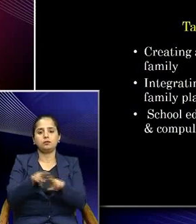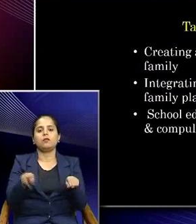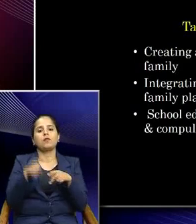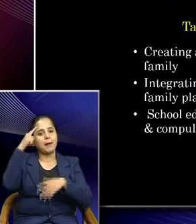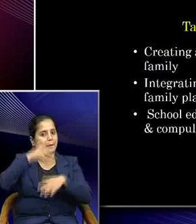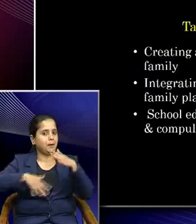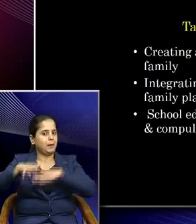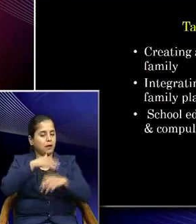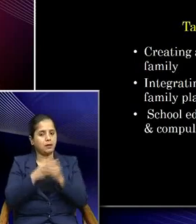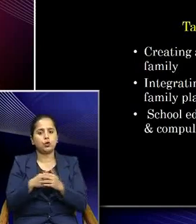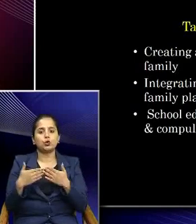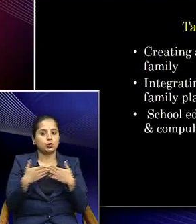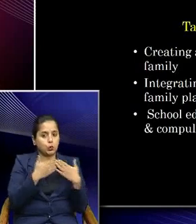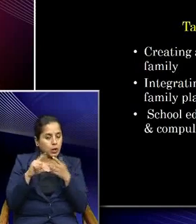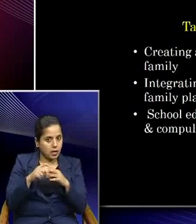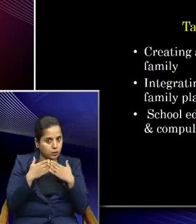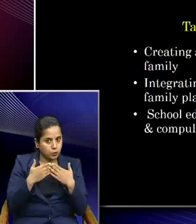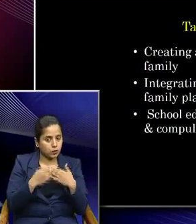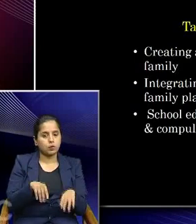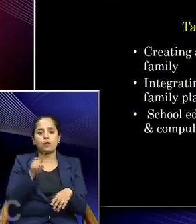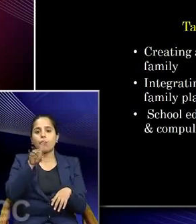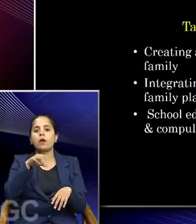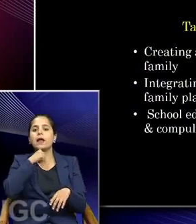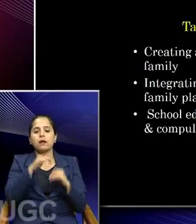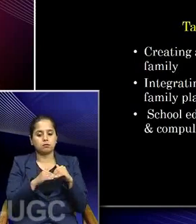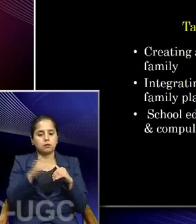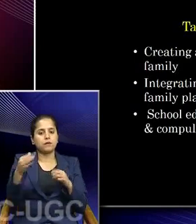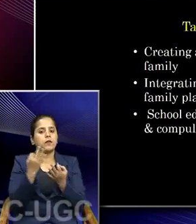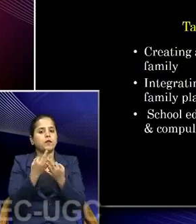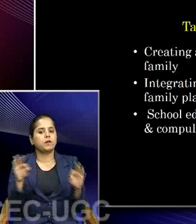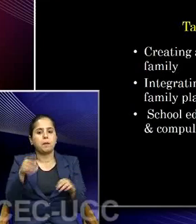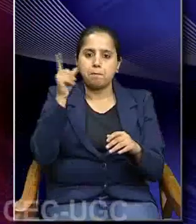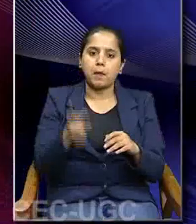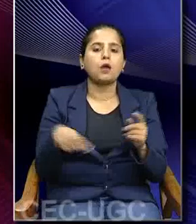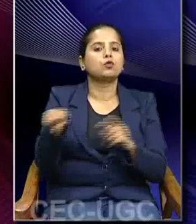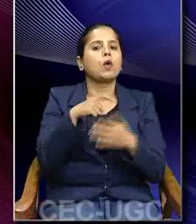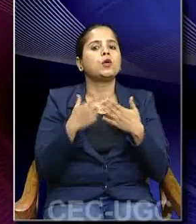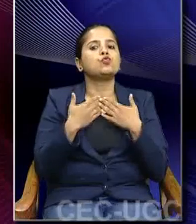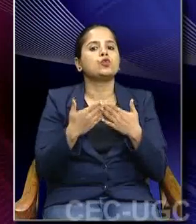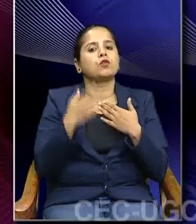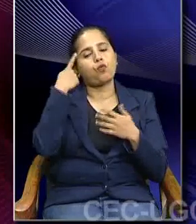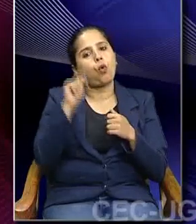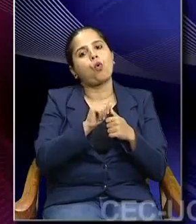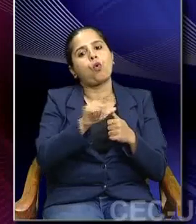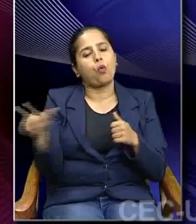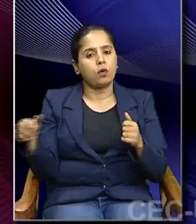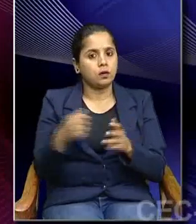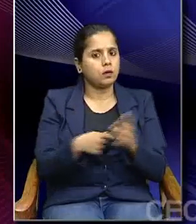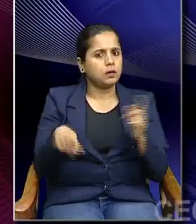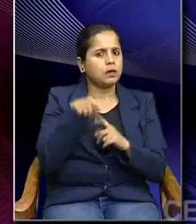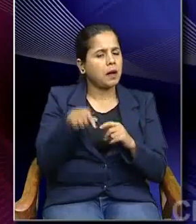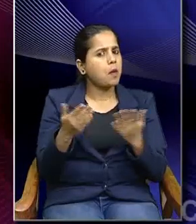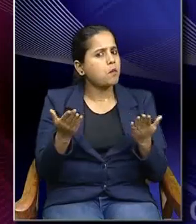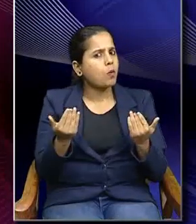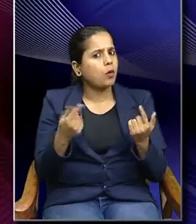planning, school education up to 14 years, free and compulsory education for all. So if this is